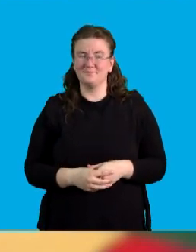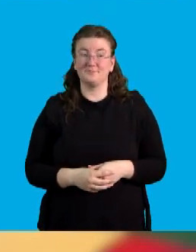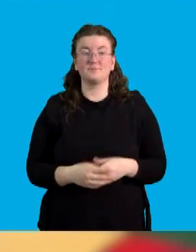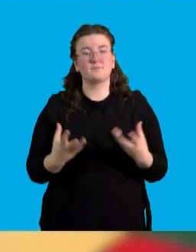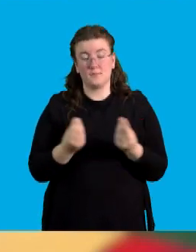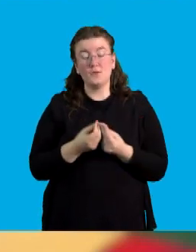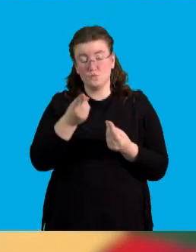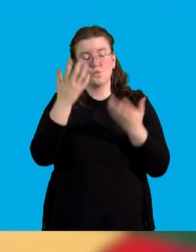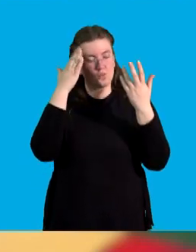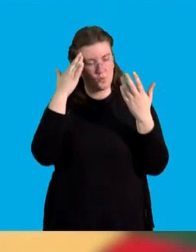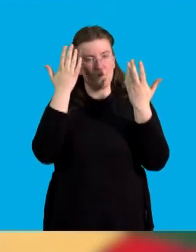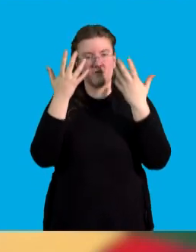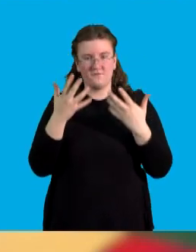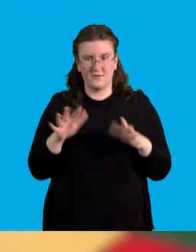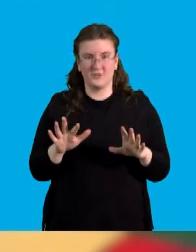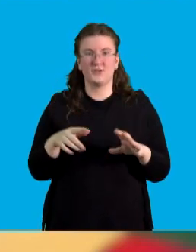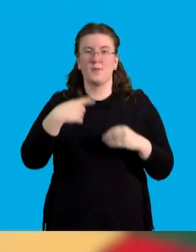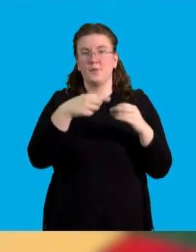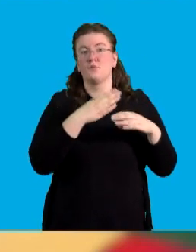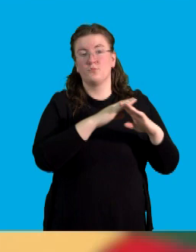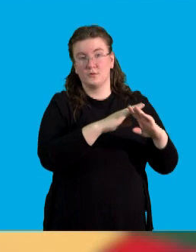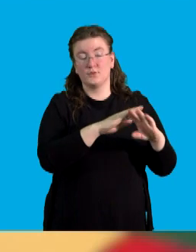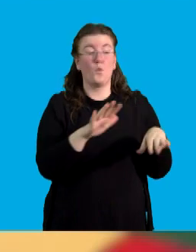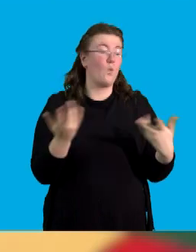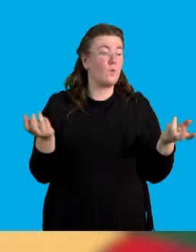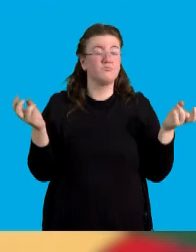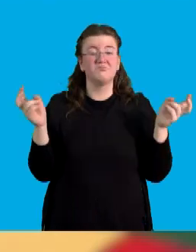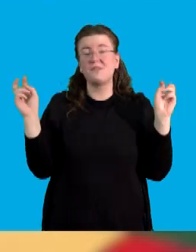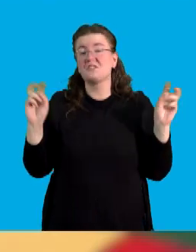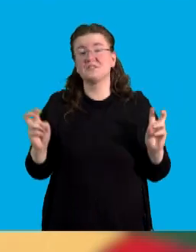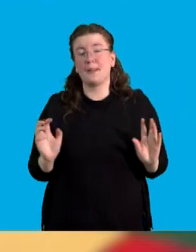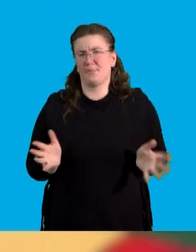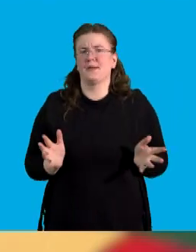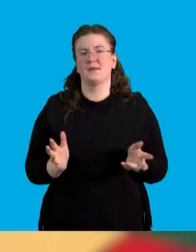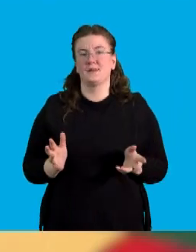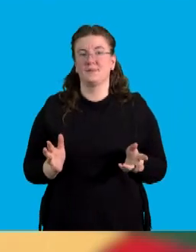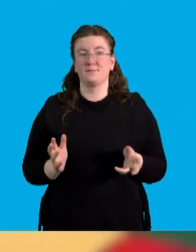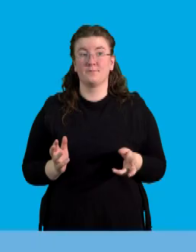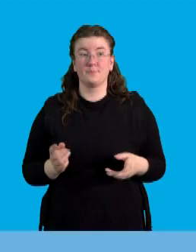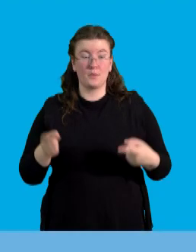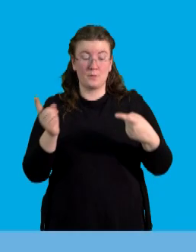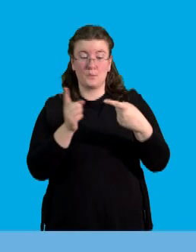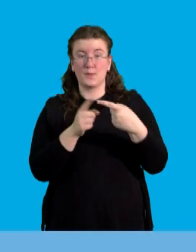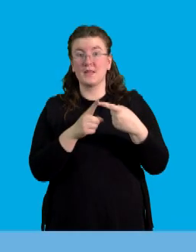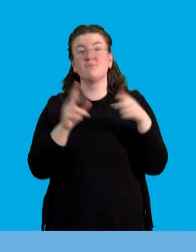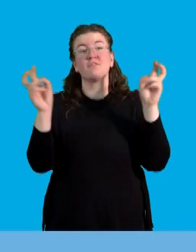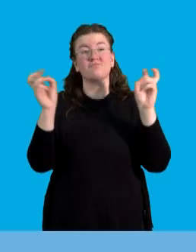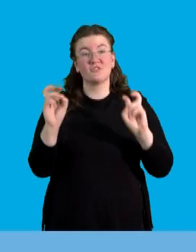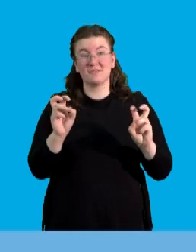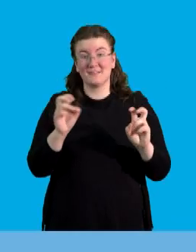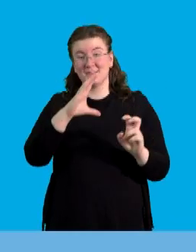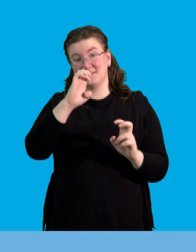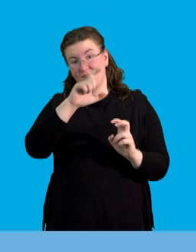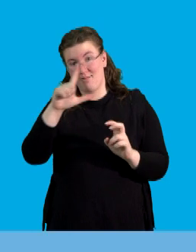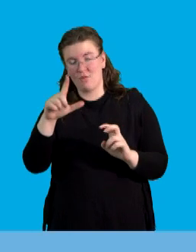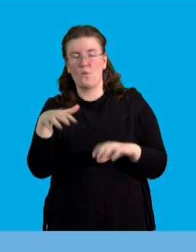things that you already know by now, whether in relation to the resistance or electricity in general, is that electric cells and batteries